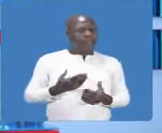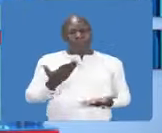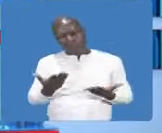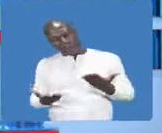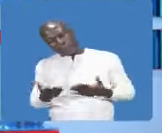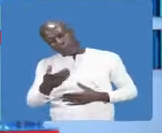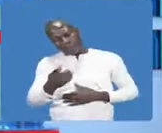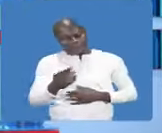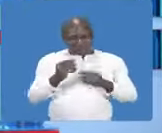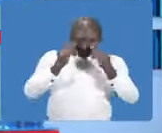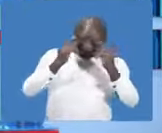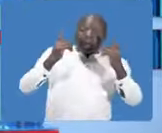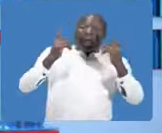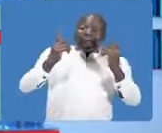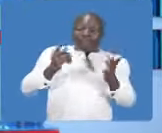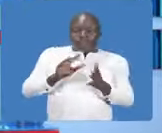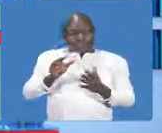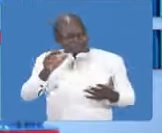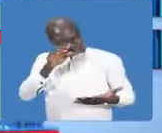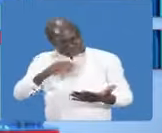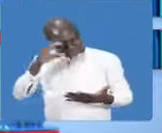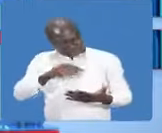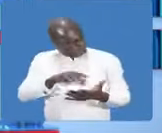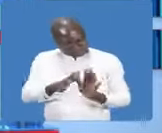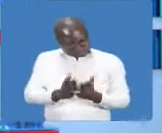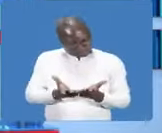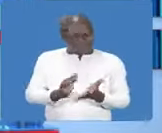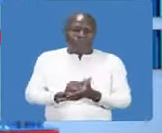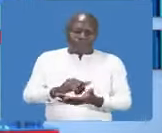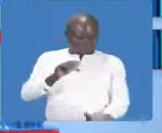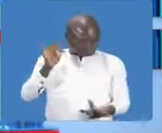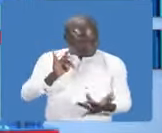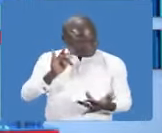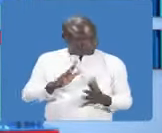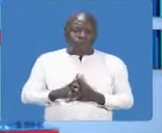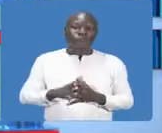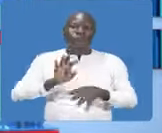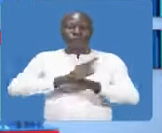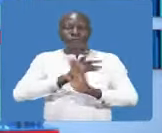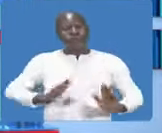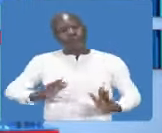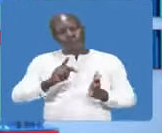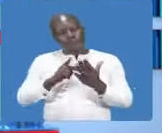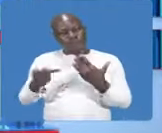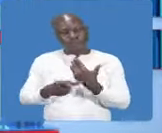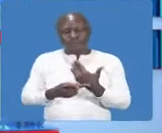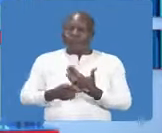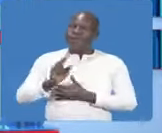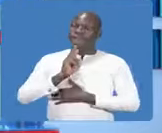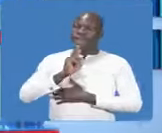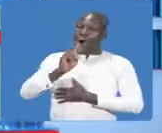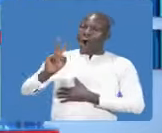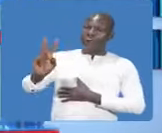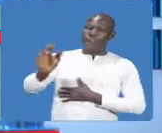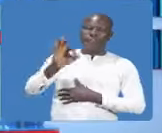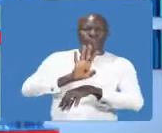ompaso na one ye ehye bible mu sa yensua ade Church of Christ edwumadie Voice